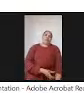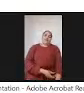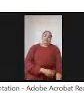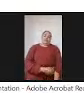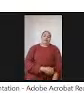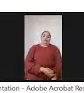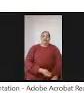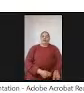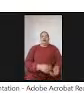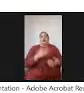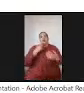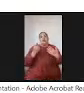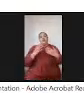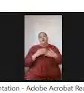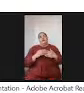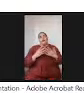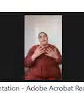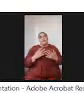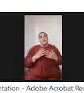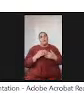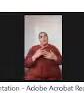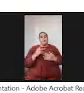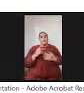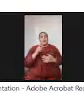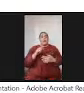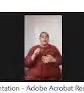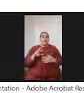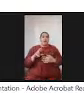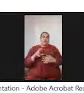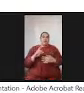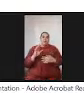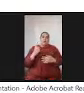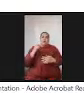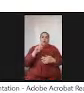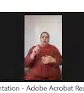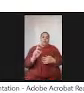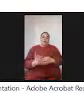Members? I see Member Lekker. Is that the only question?